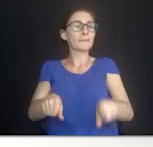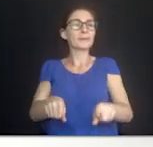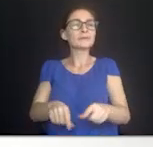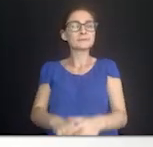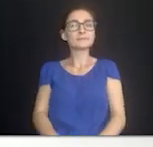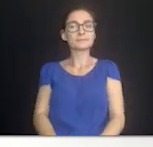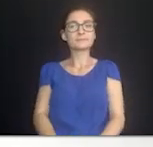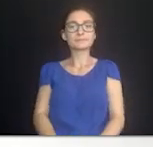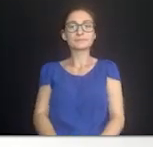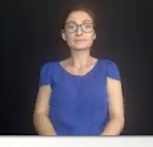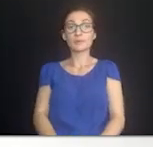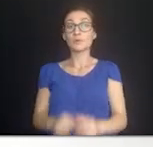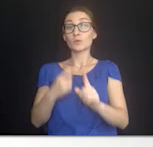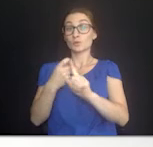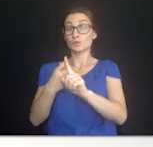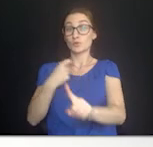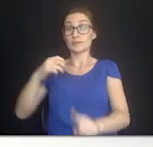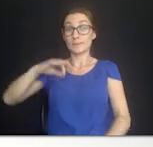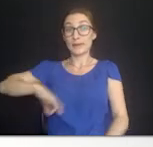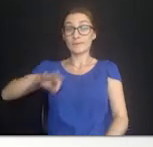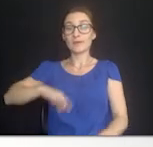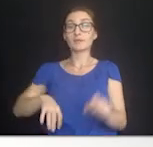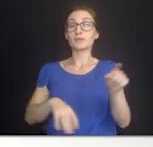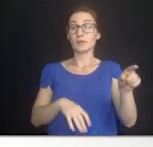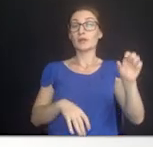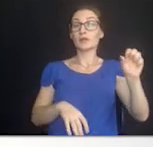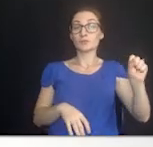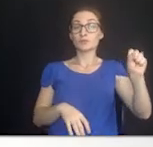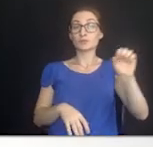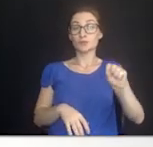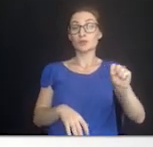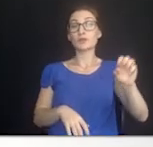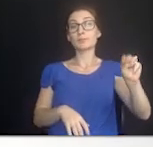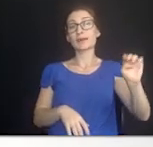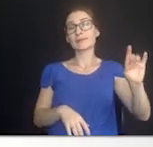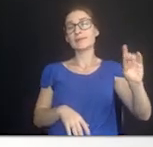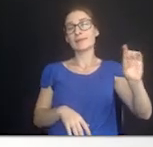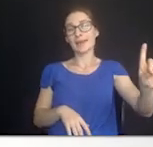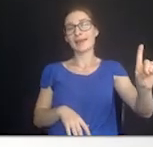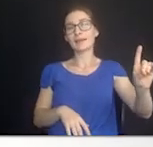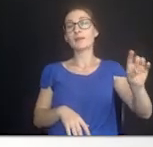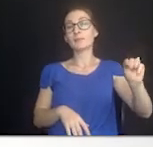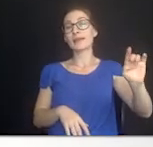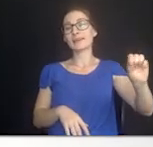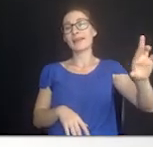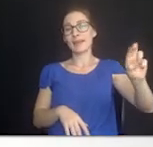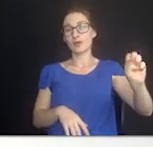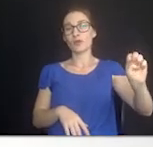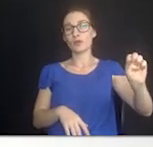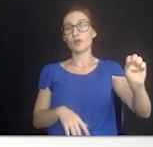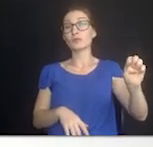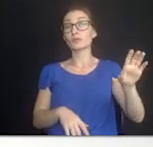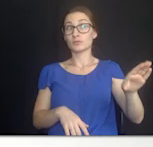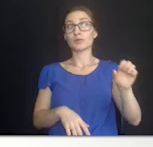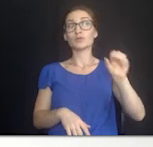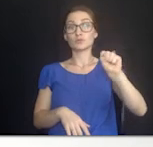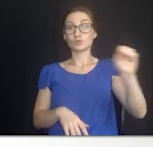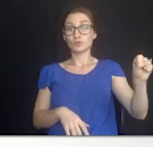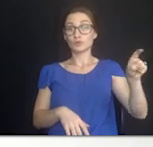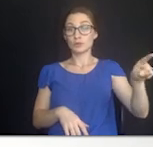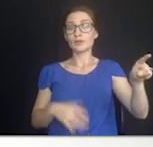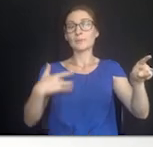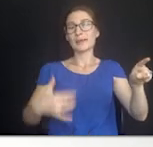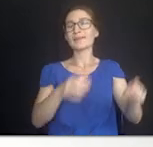sources of benefits, right? You got Social Security, Medicaid, and Medicare. For you guys, Social Security is mostly going to be referred to as